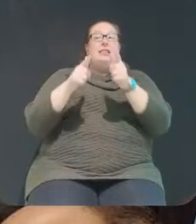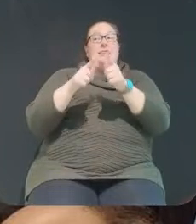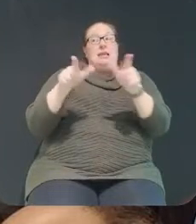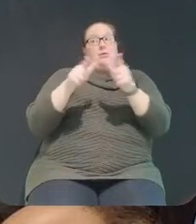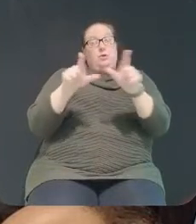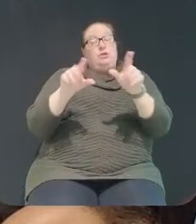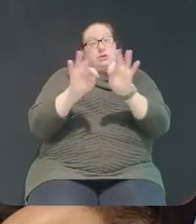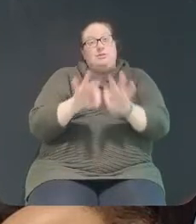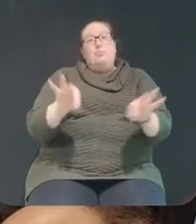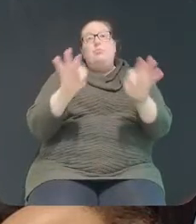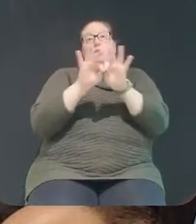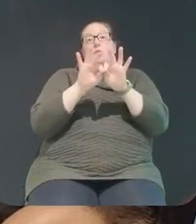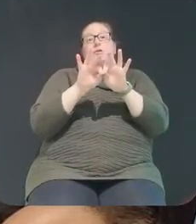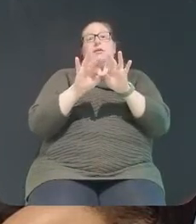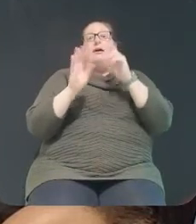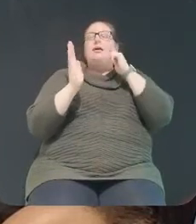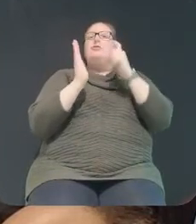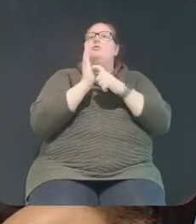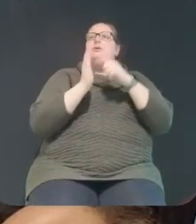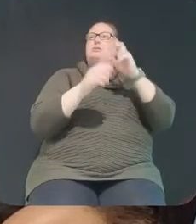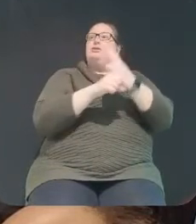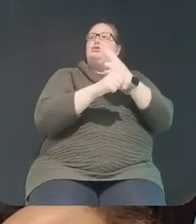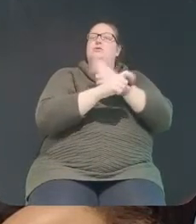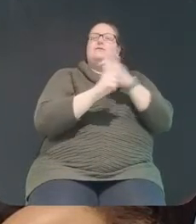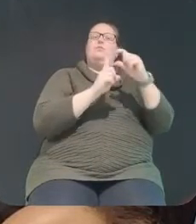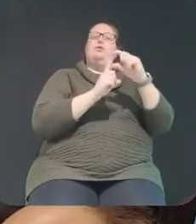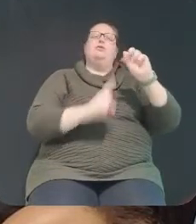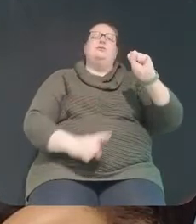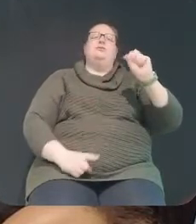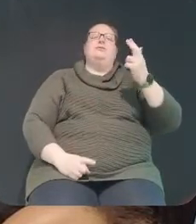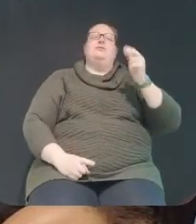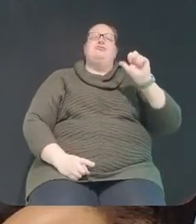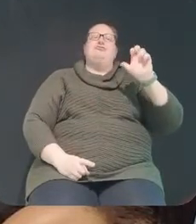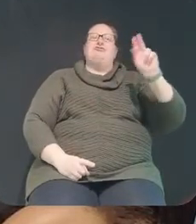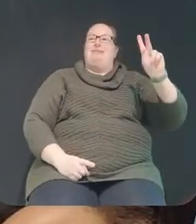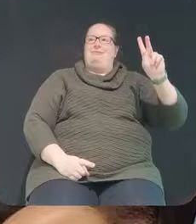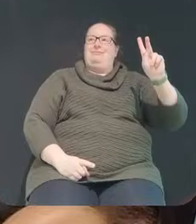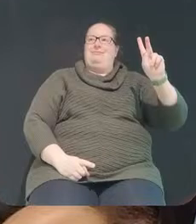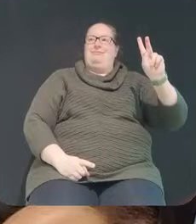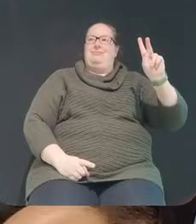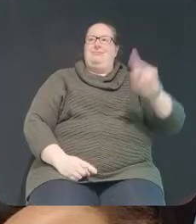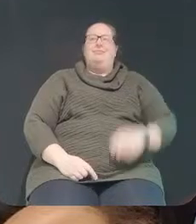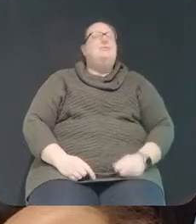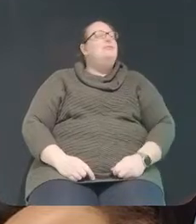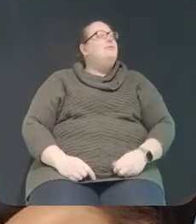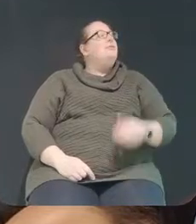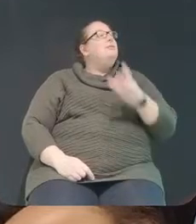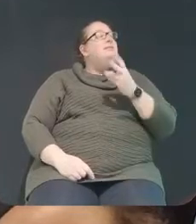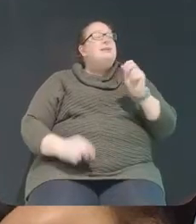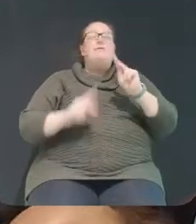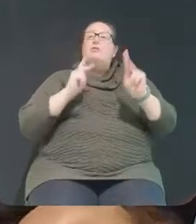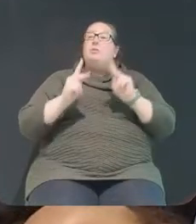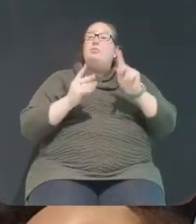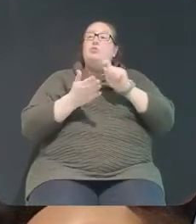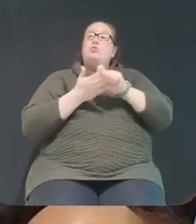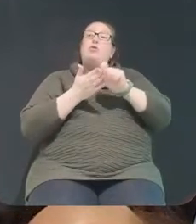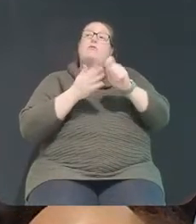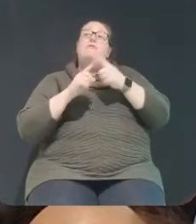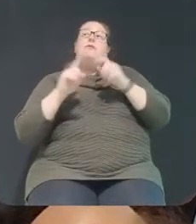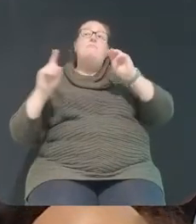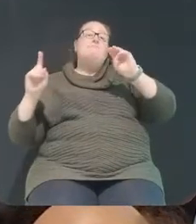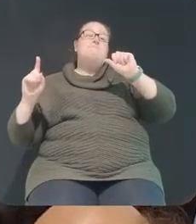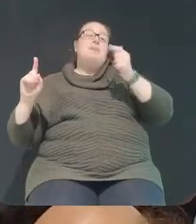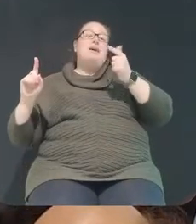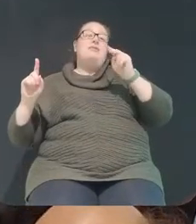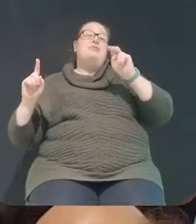I always feel, and noted is the use of the word of shacks. Several people wrote to City Council from Magnolia. One of the